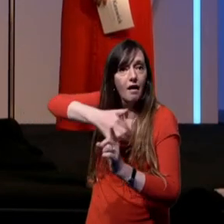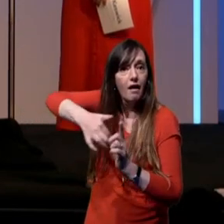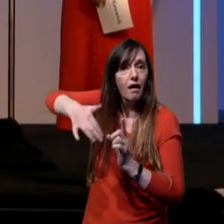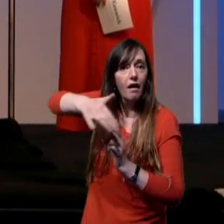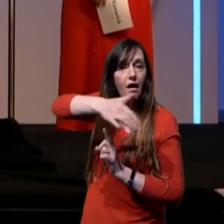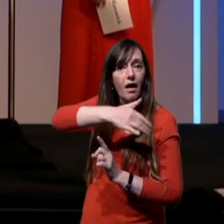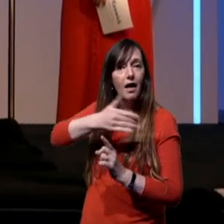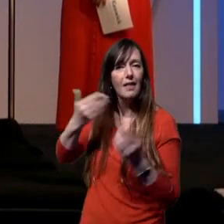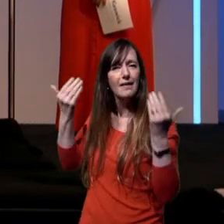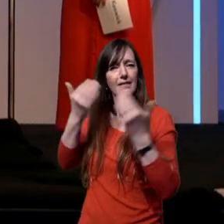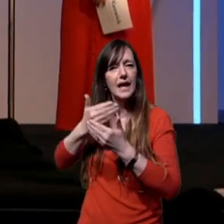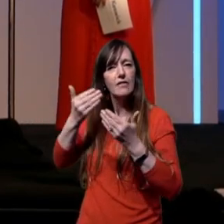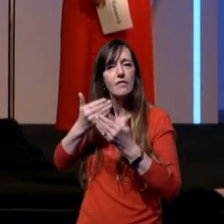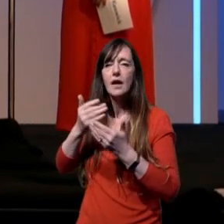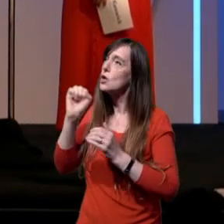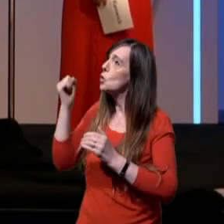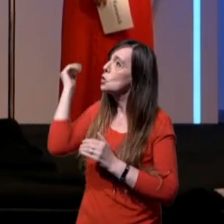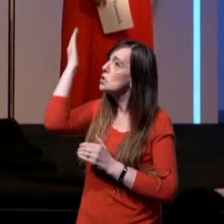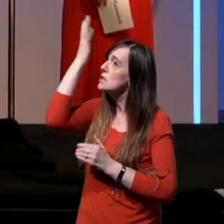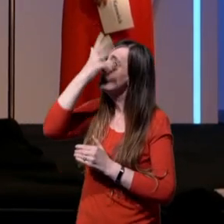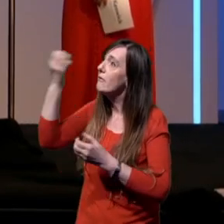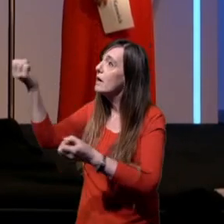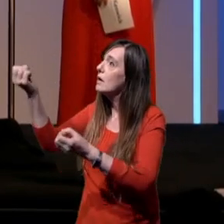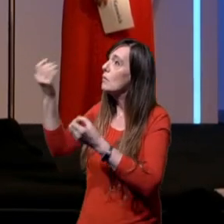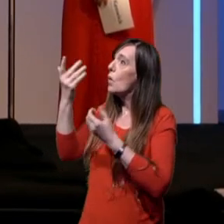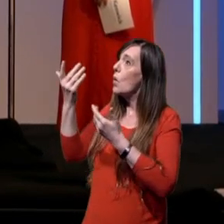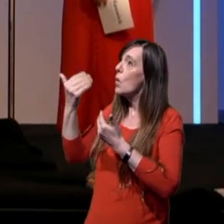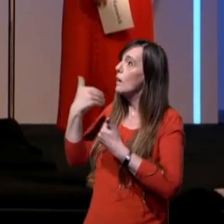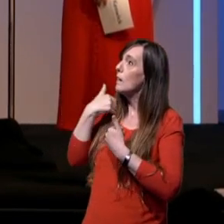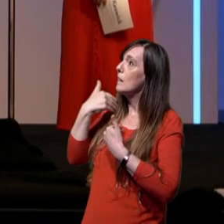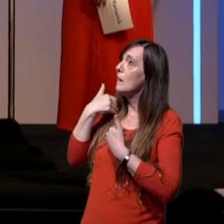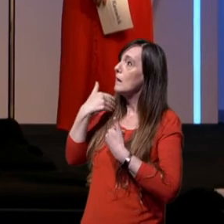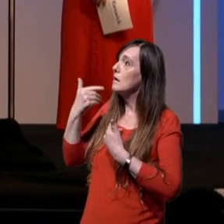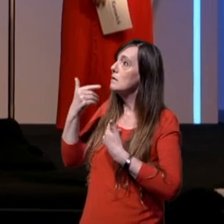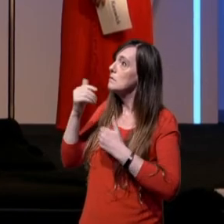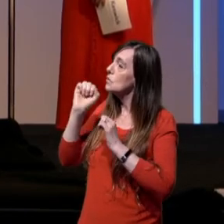have heard from your Spirit what you are saying to your church.